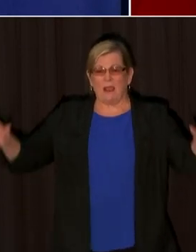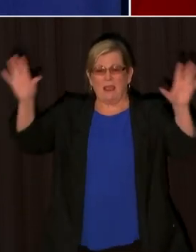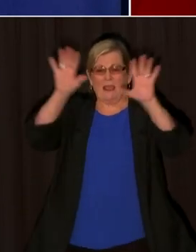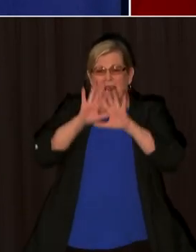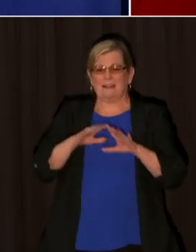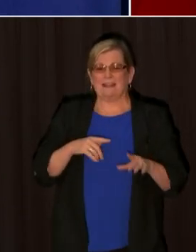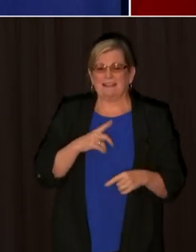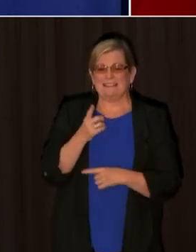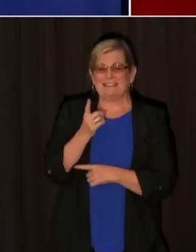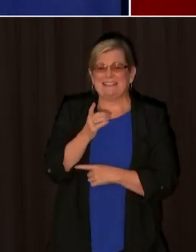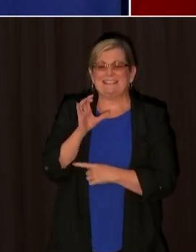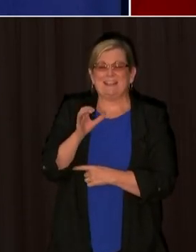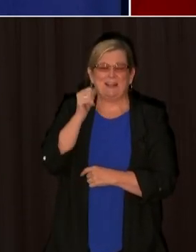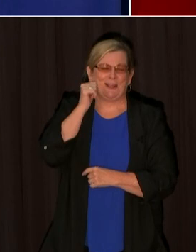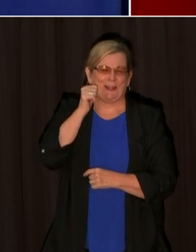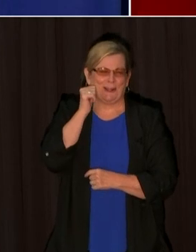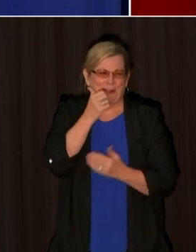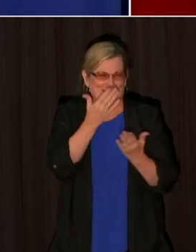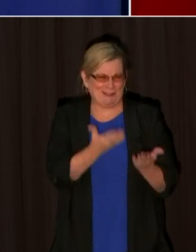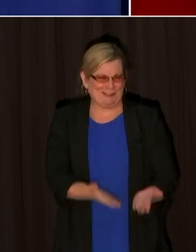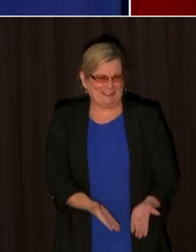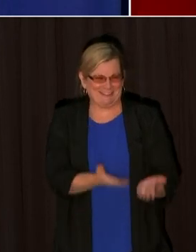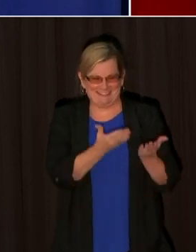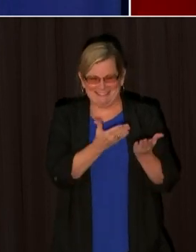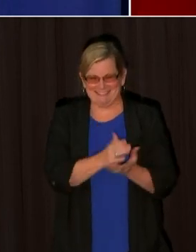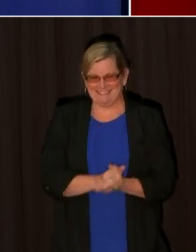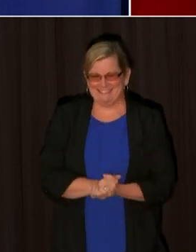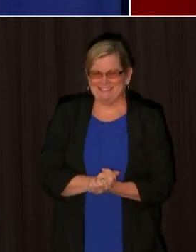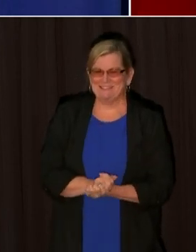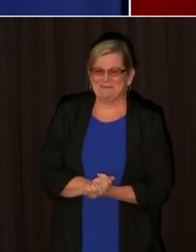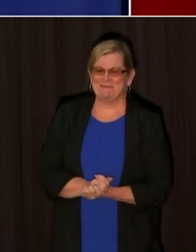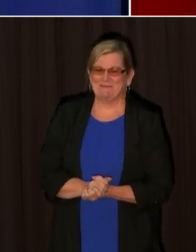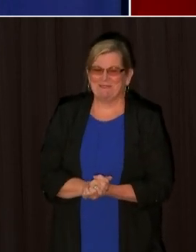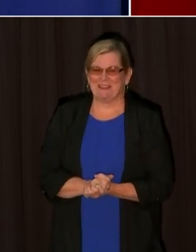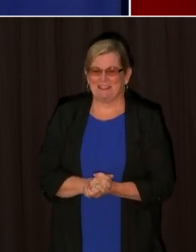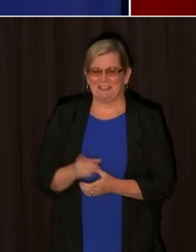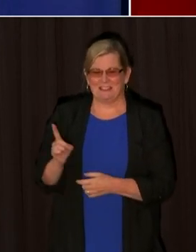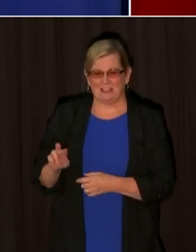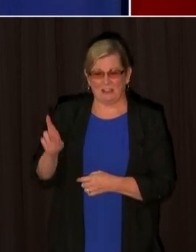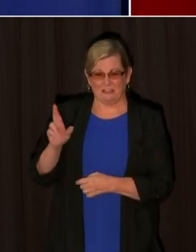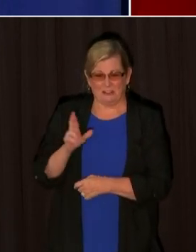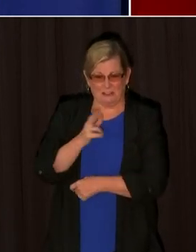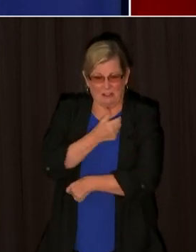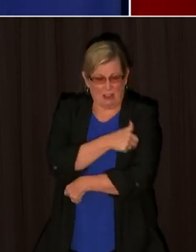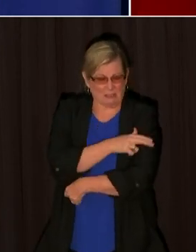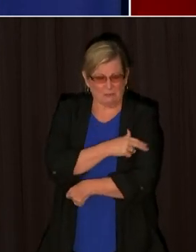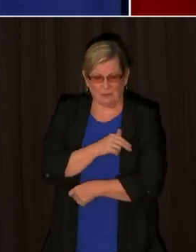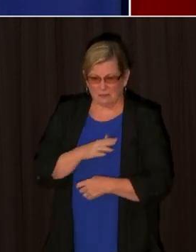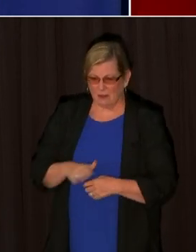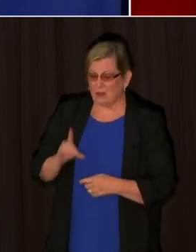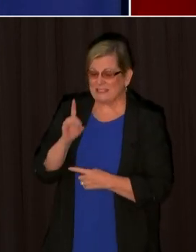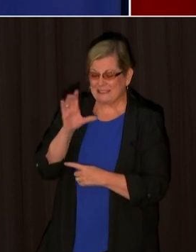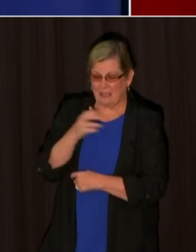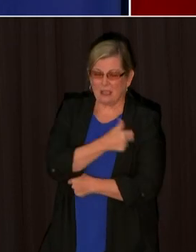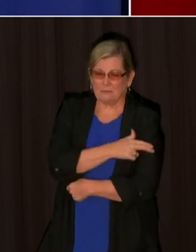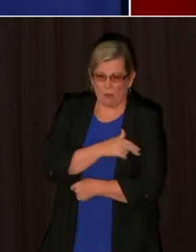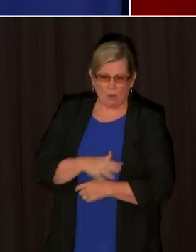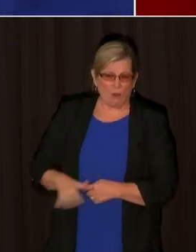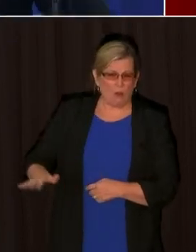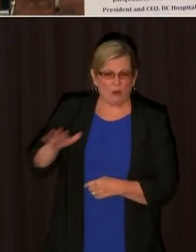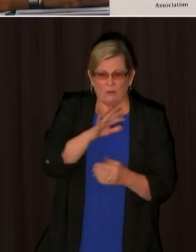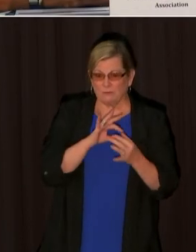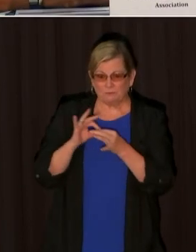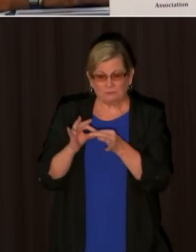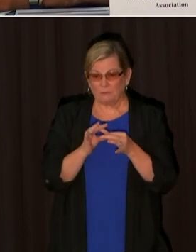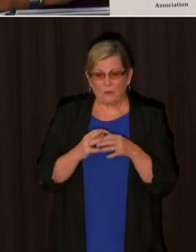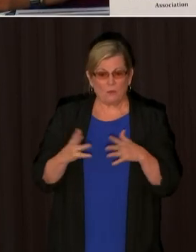that. As the mayor had mentioned, the DC hospitals have come together in a Don't Delay